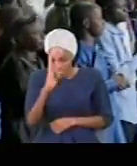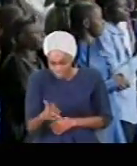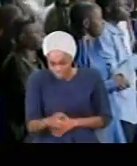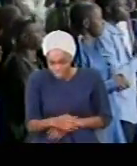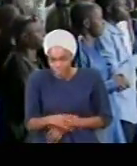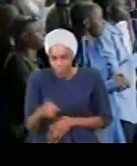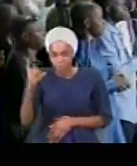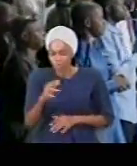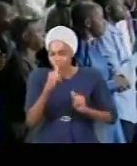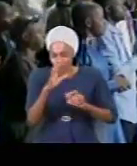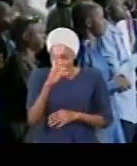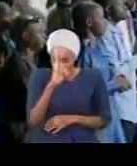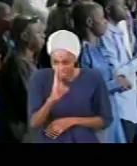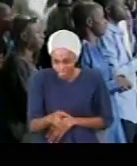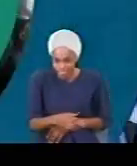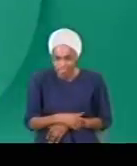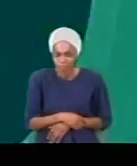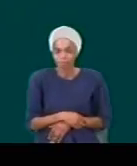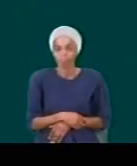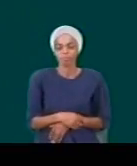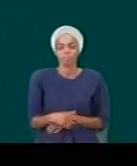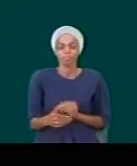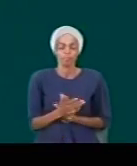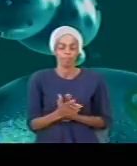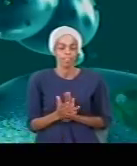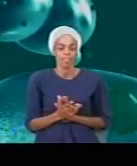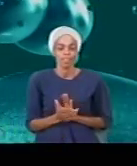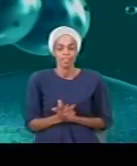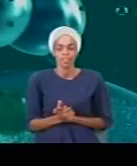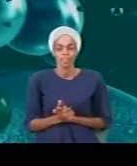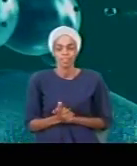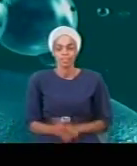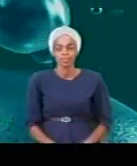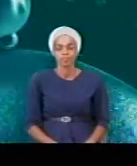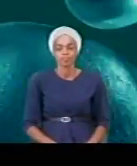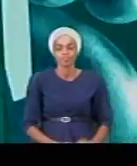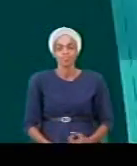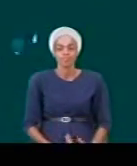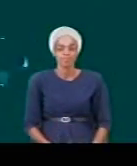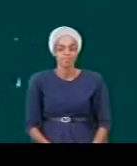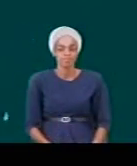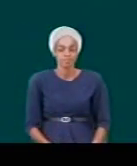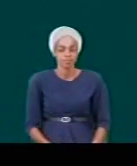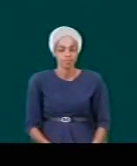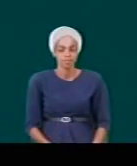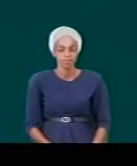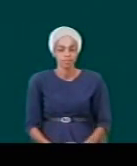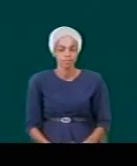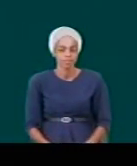Don't forget, we are taking our meal here, and so that you don't go.